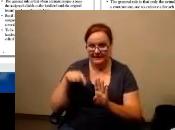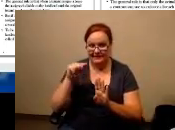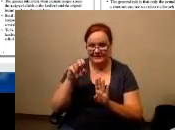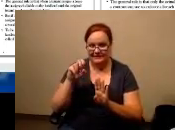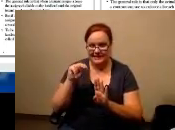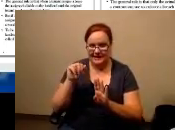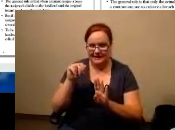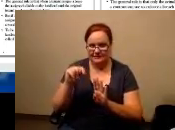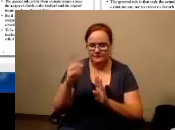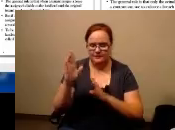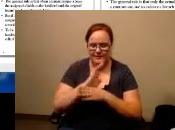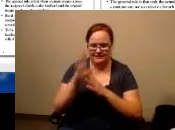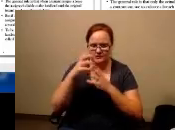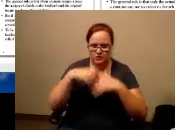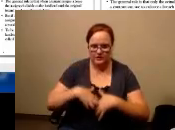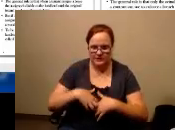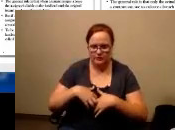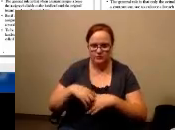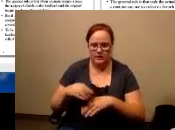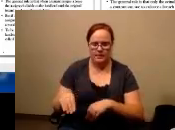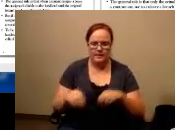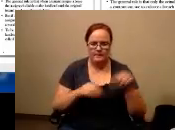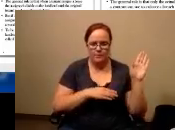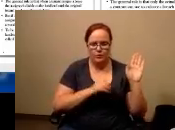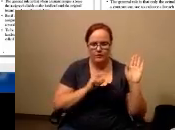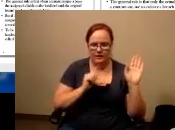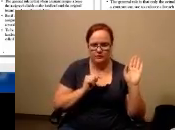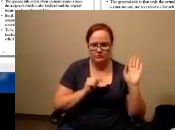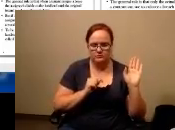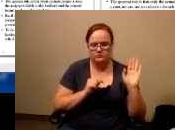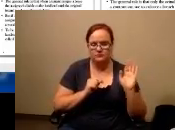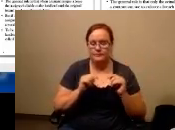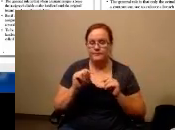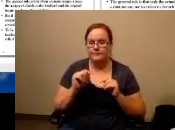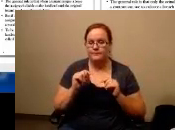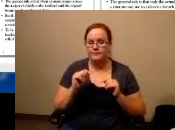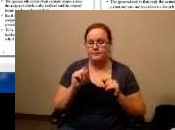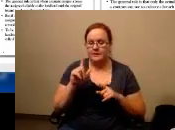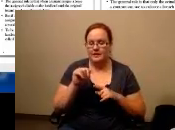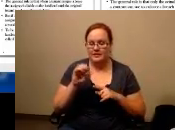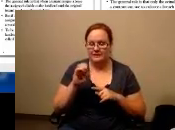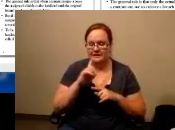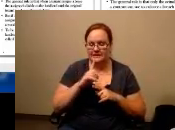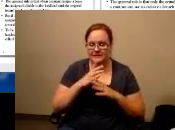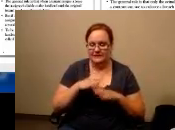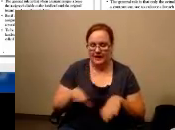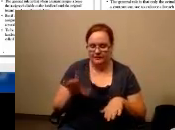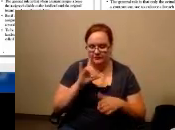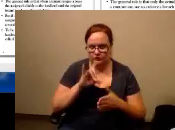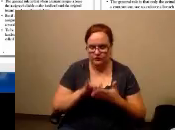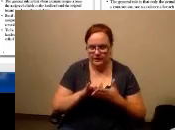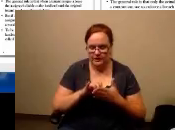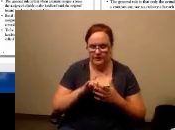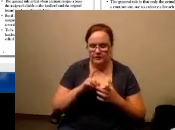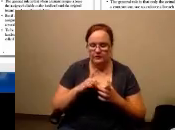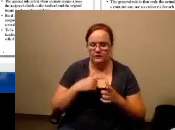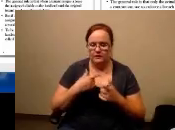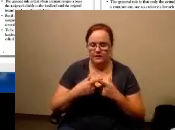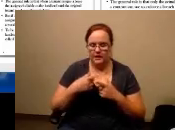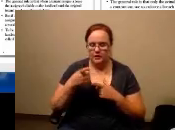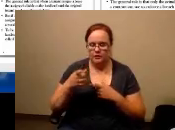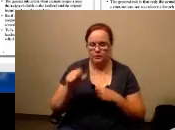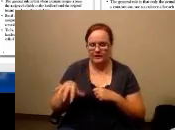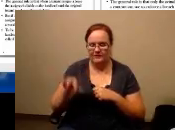out of business and moves out. If the lease is silent on assignment and sublease, B can find a